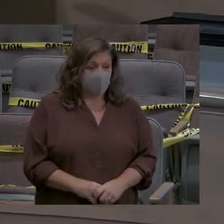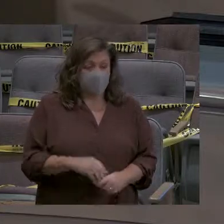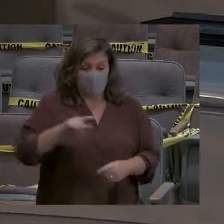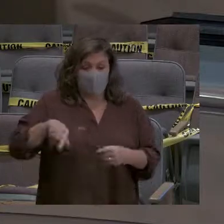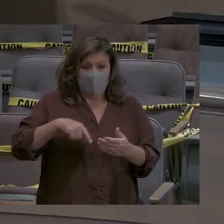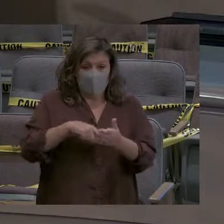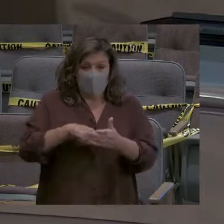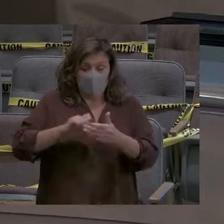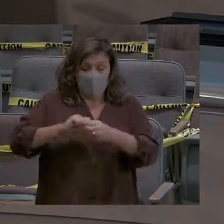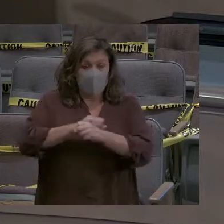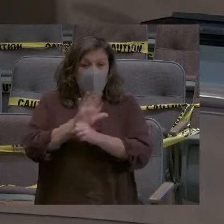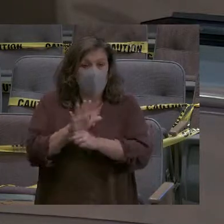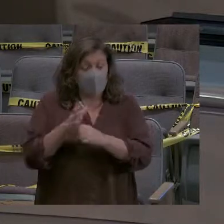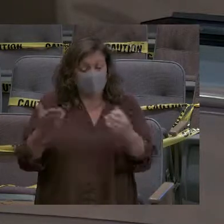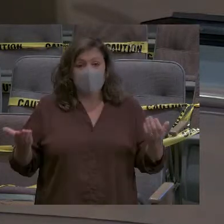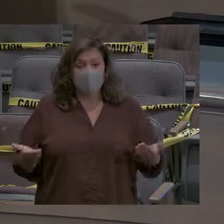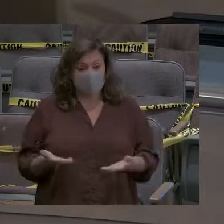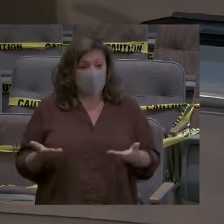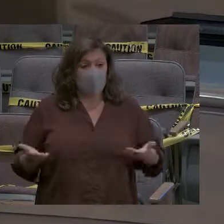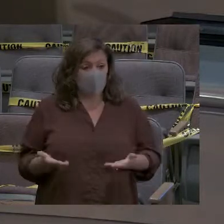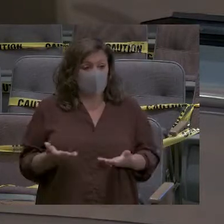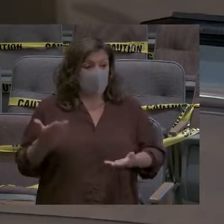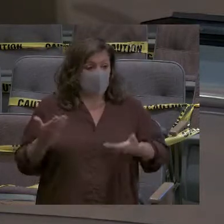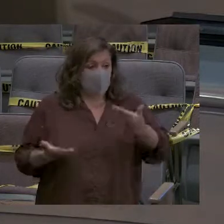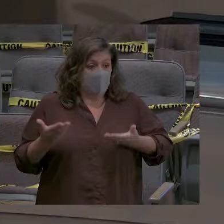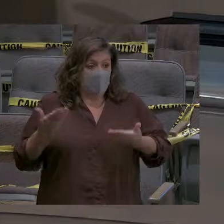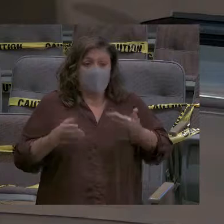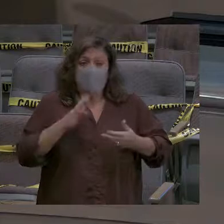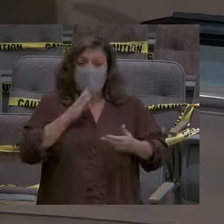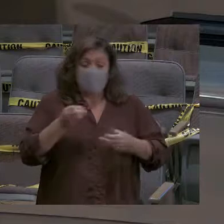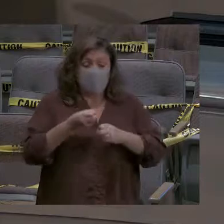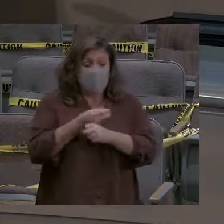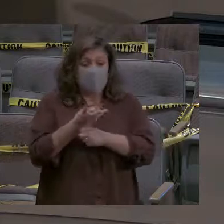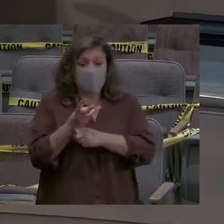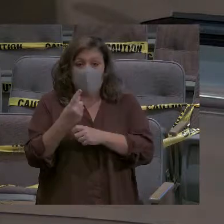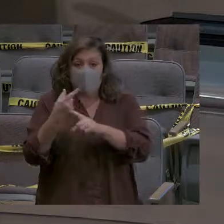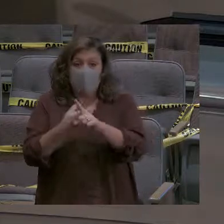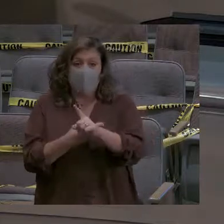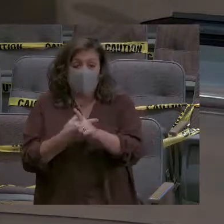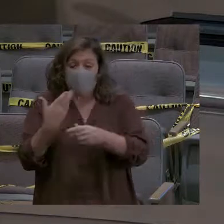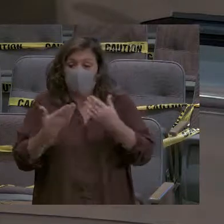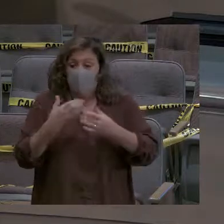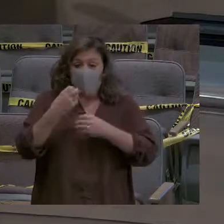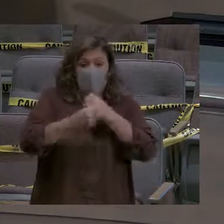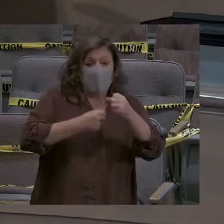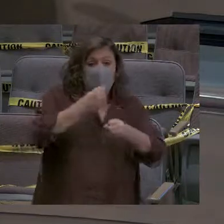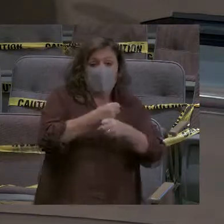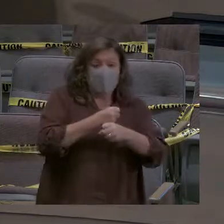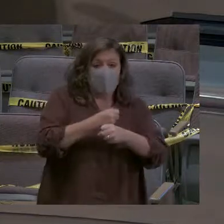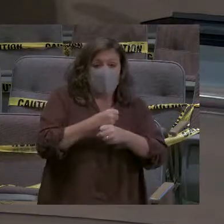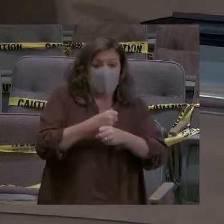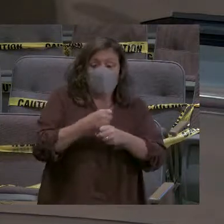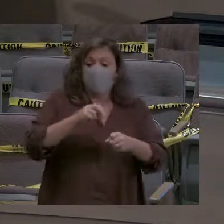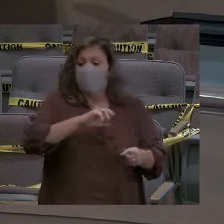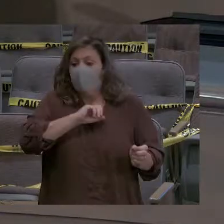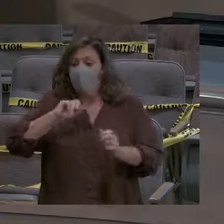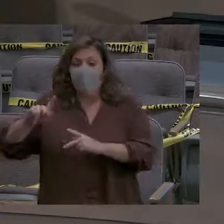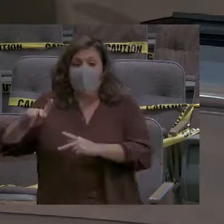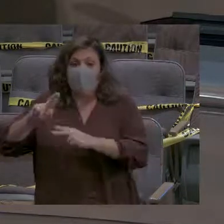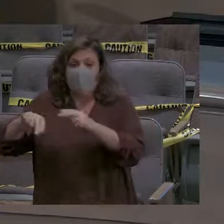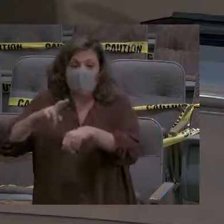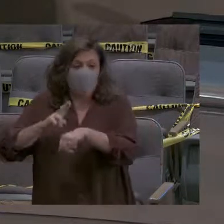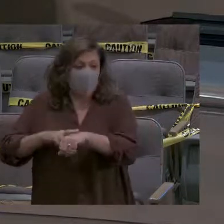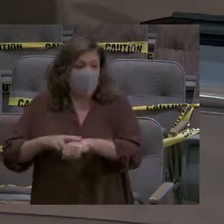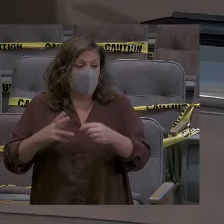pandemic is here, and it may be number of months, probably years before it decides to go back into the